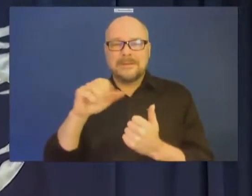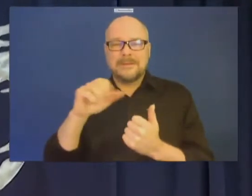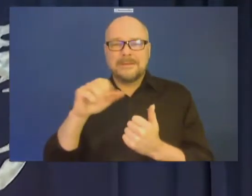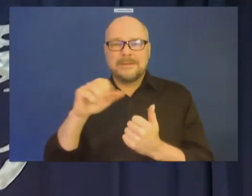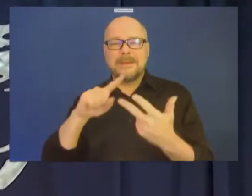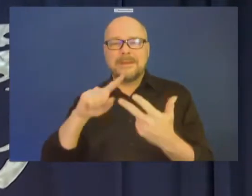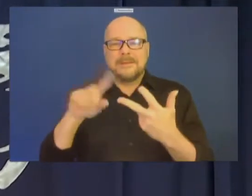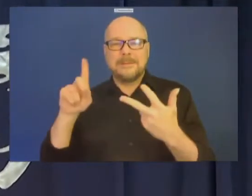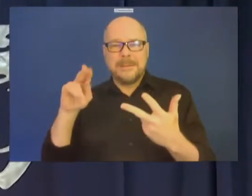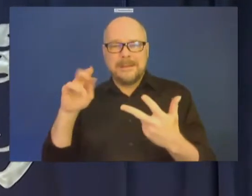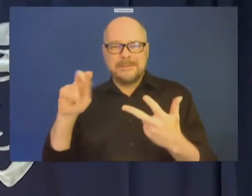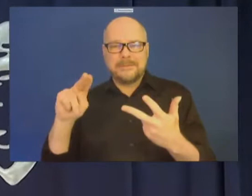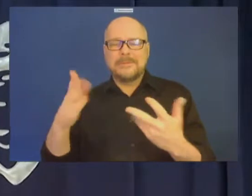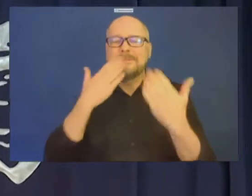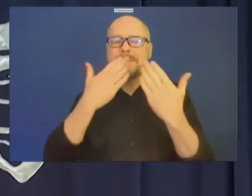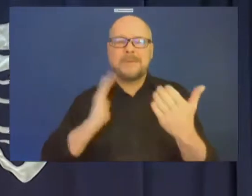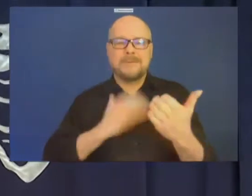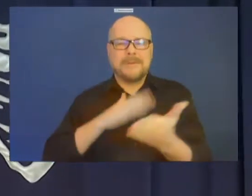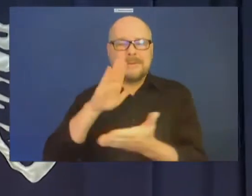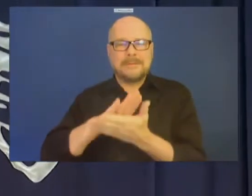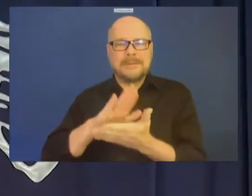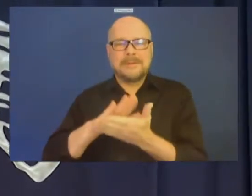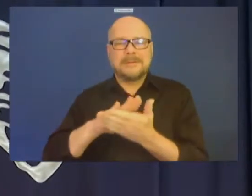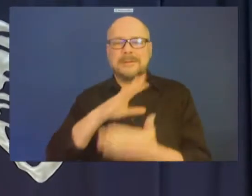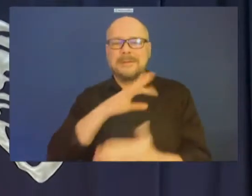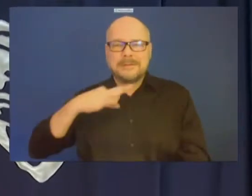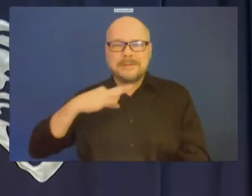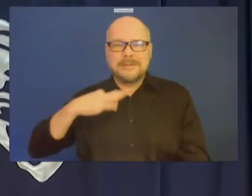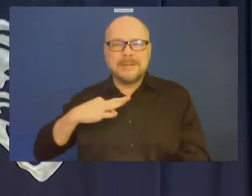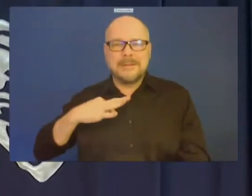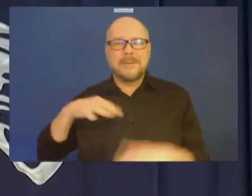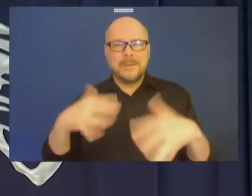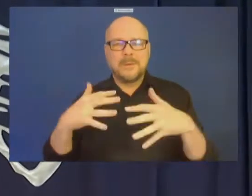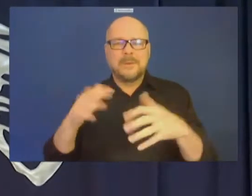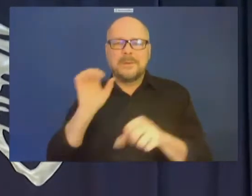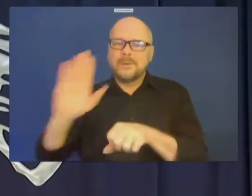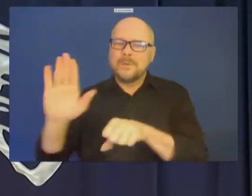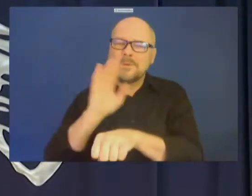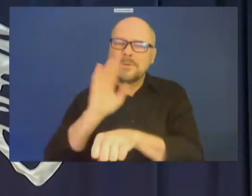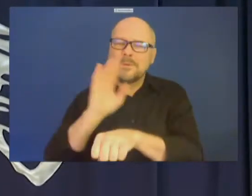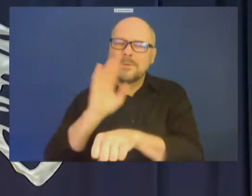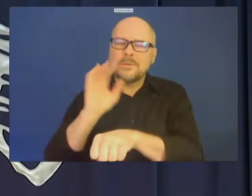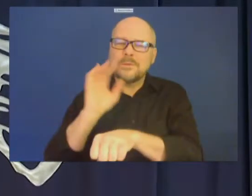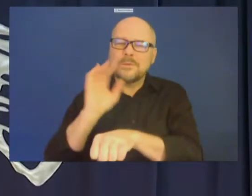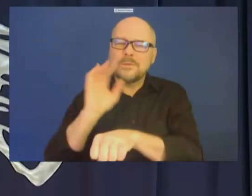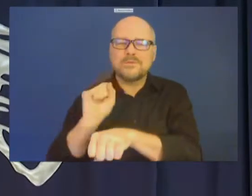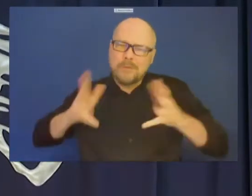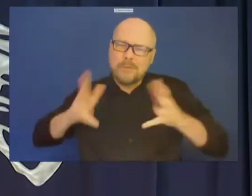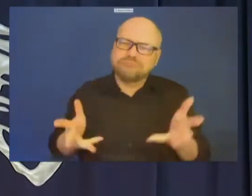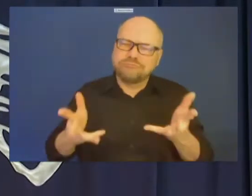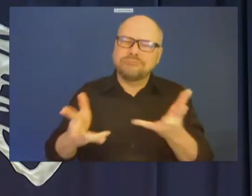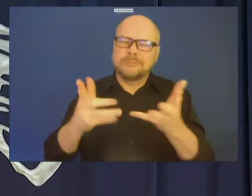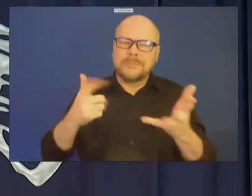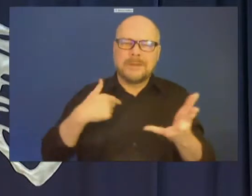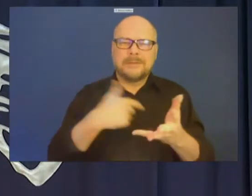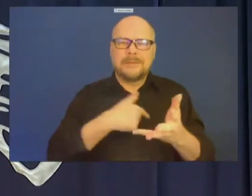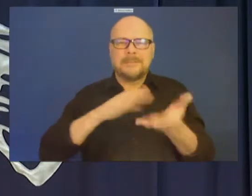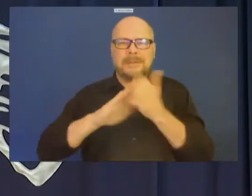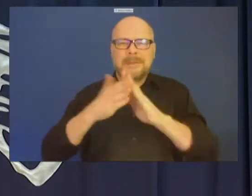to our Academy staff for all their hard work and dedication on this journey, for driving us to be better, and to teaching us to always give our